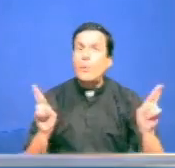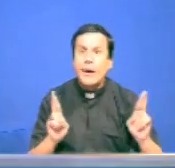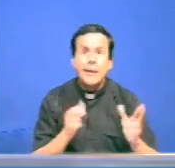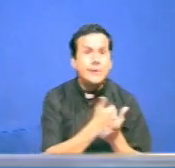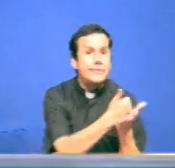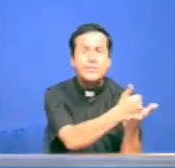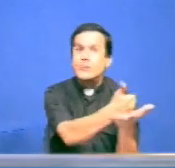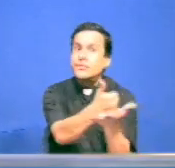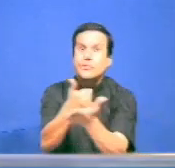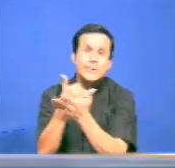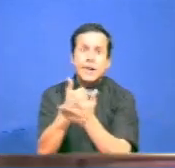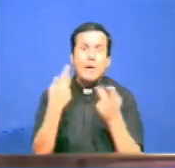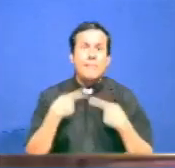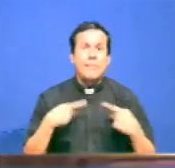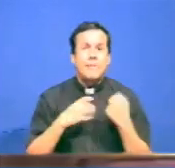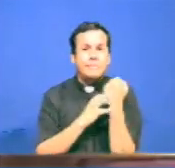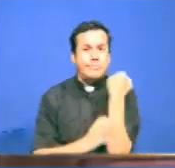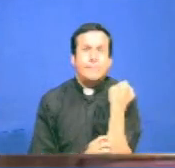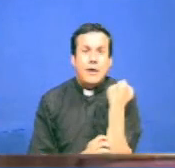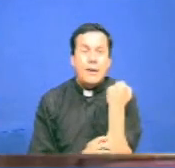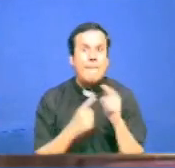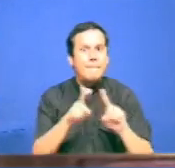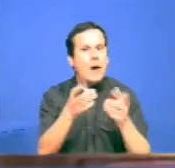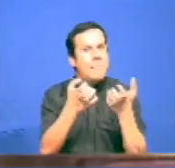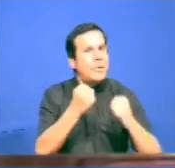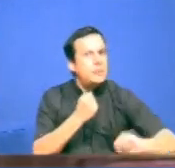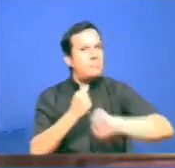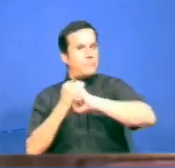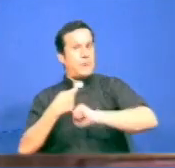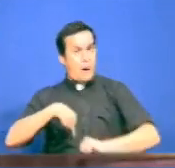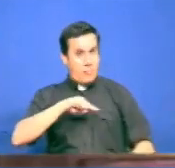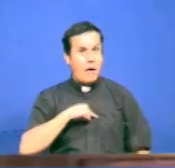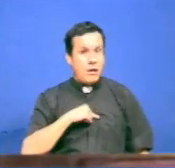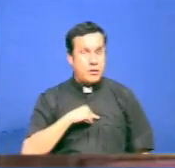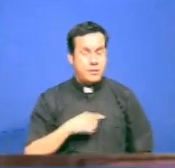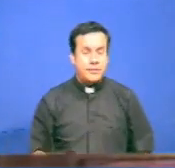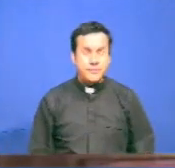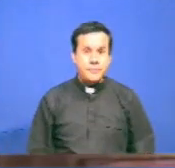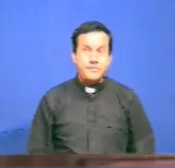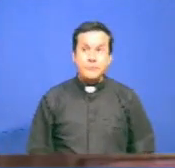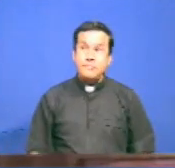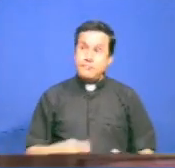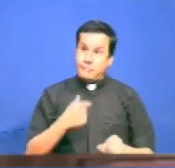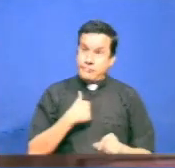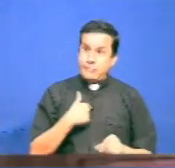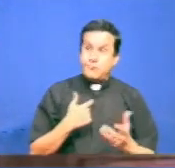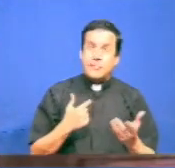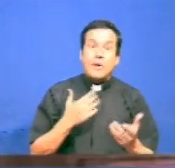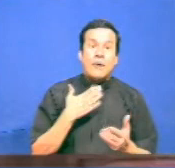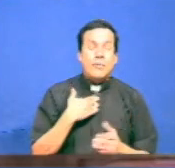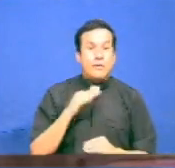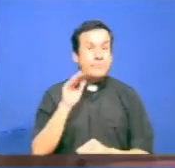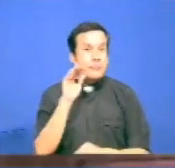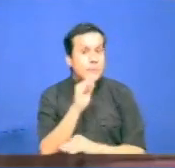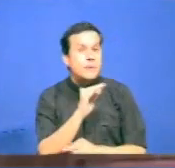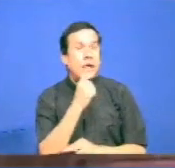when assisted. We need your help. So I'll move over, I'll ask our cardinal to come